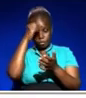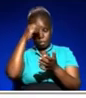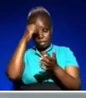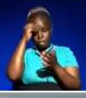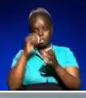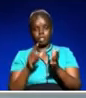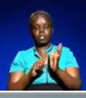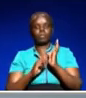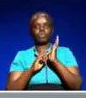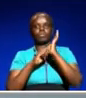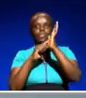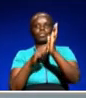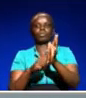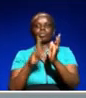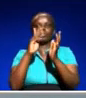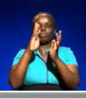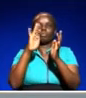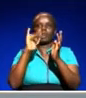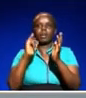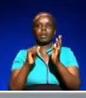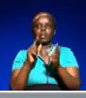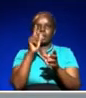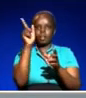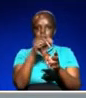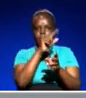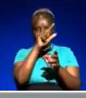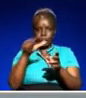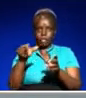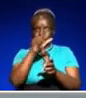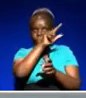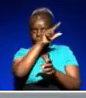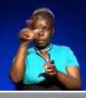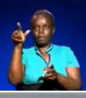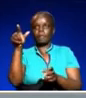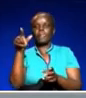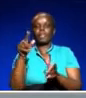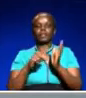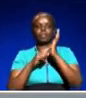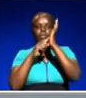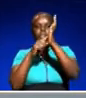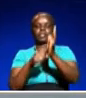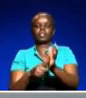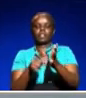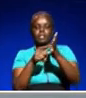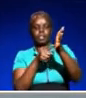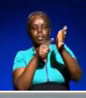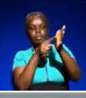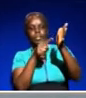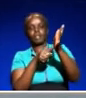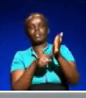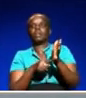by X bar representing the mean, which will be equals